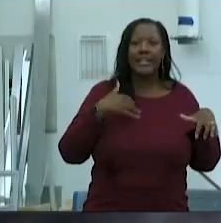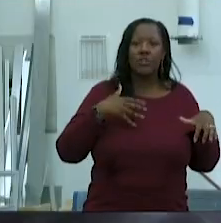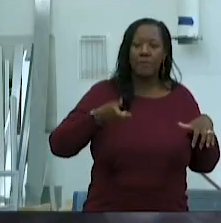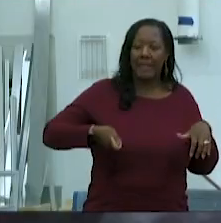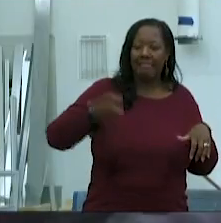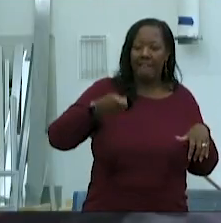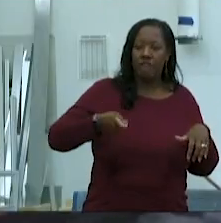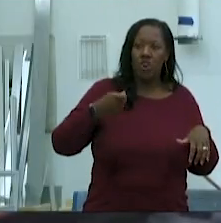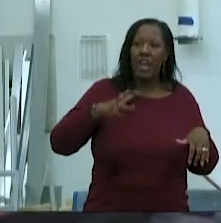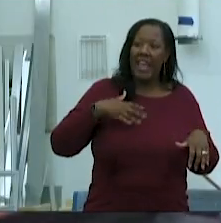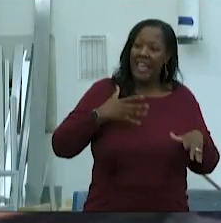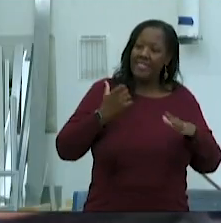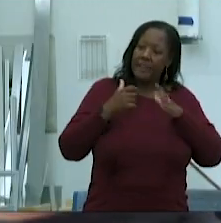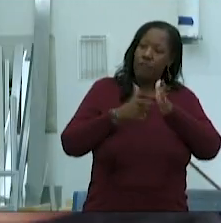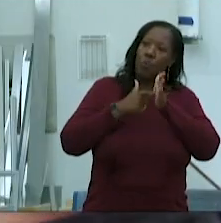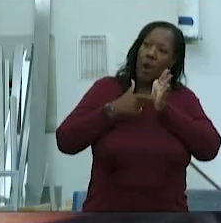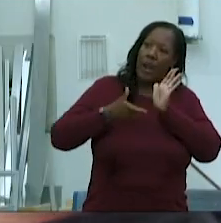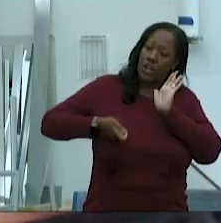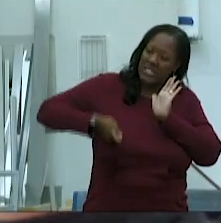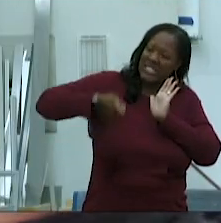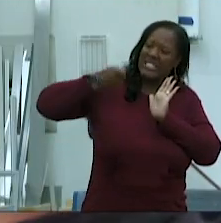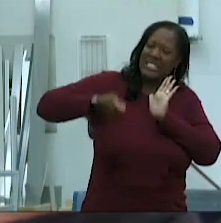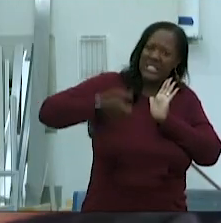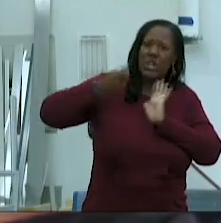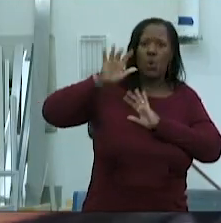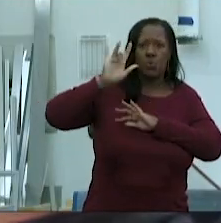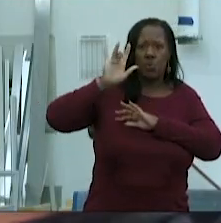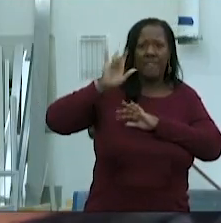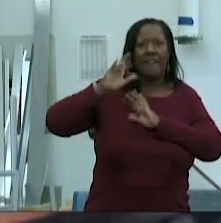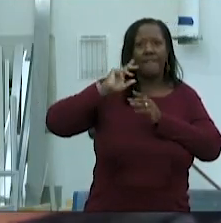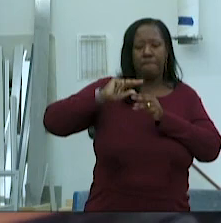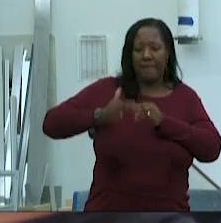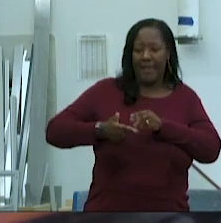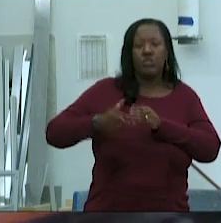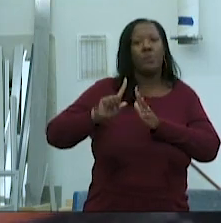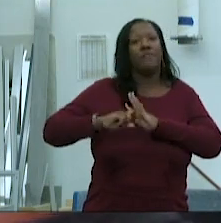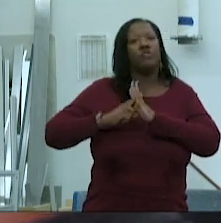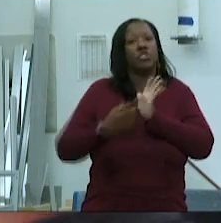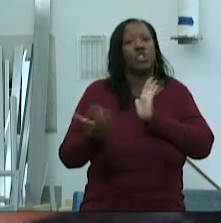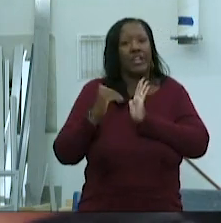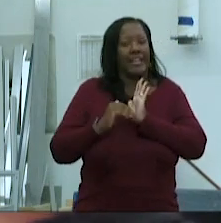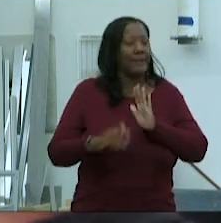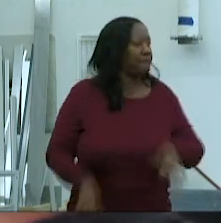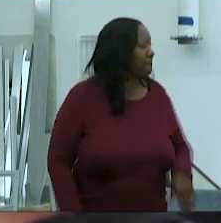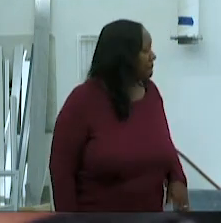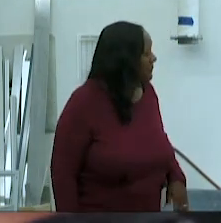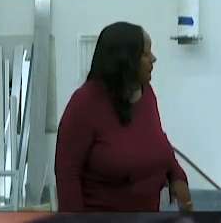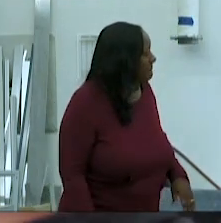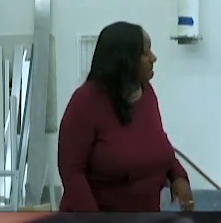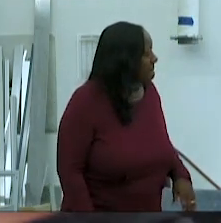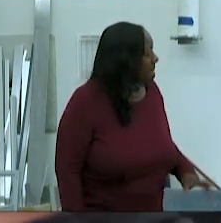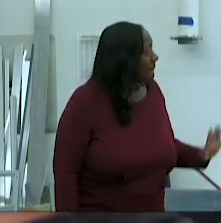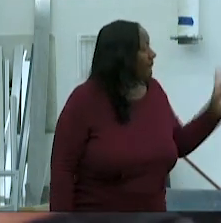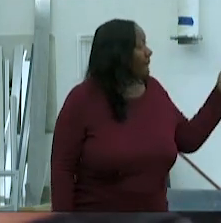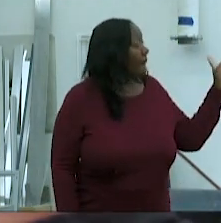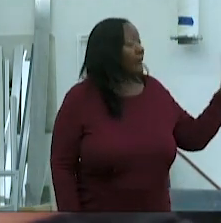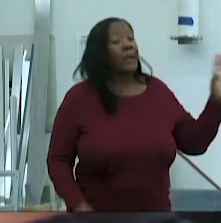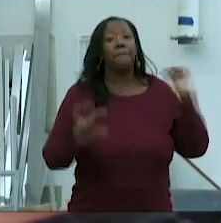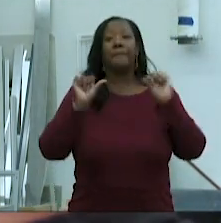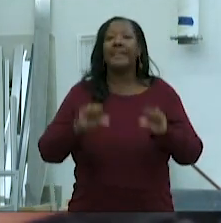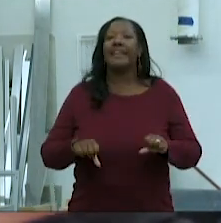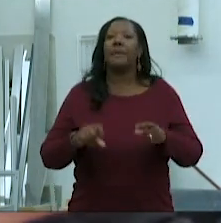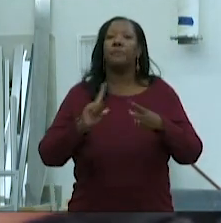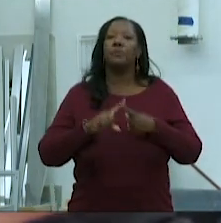takes like 25 pounds of force to move, and you're like, yeah, and you have to start what over. did we just do? Other guidelines are like being able to activate it with a